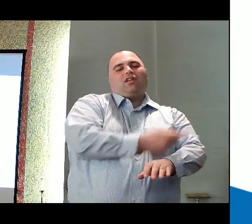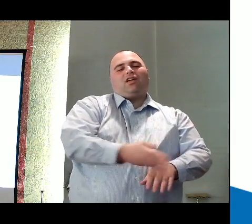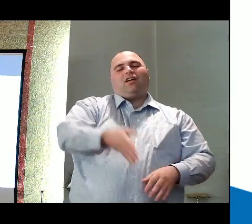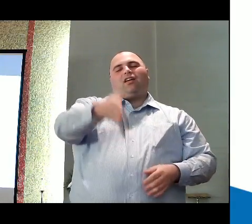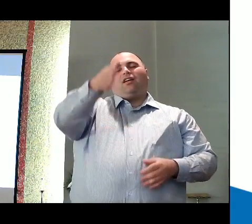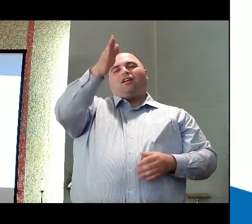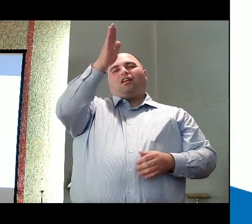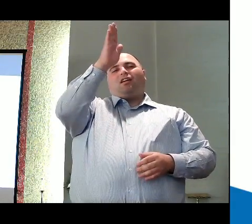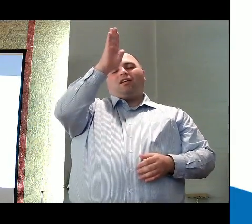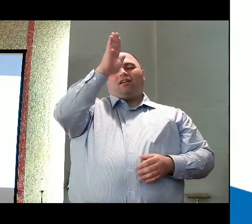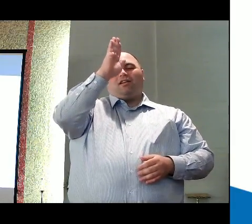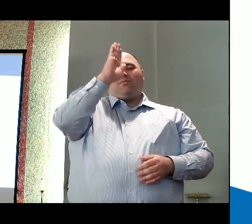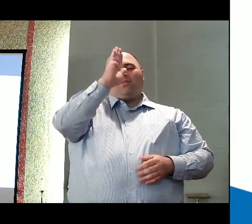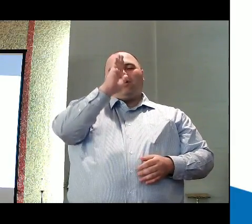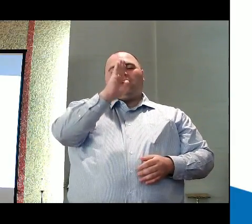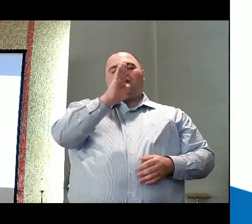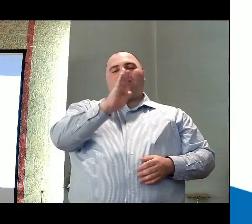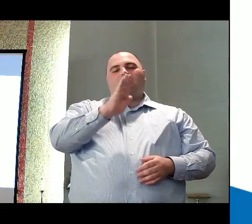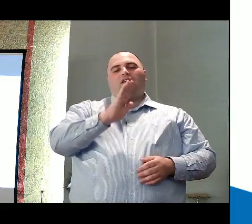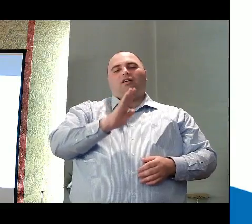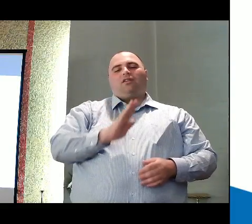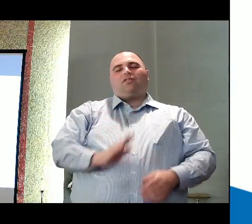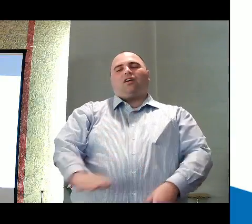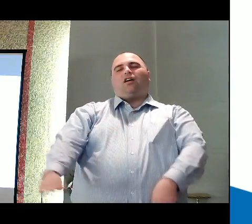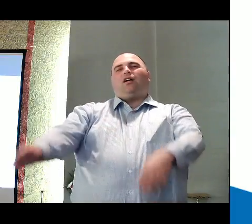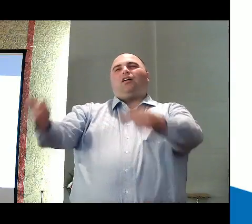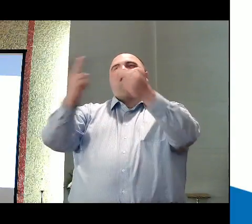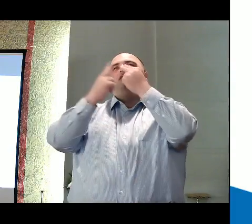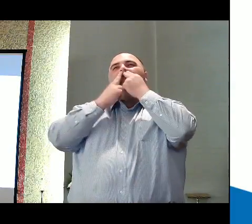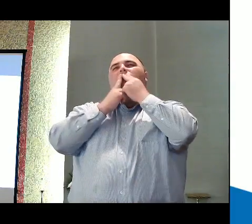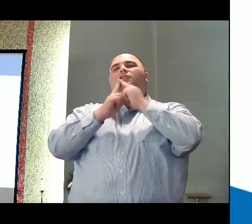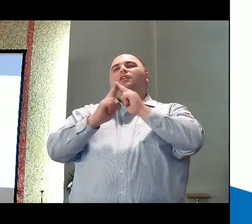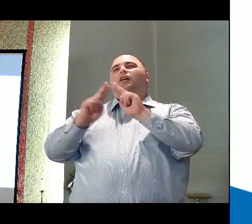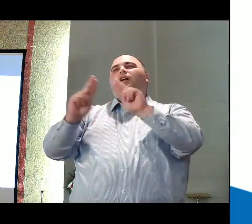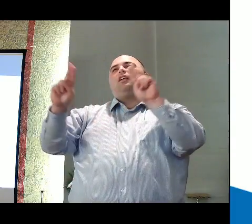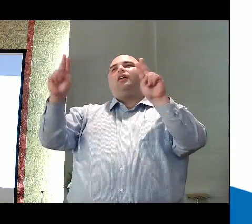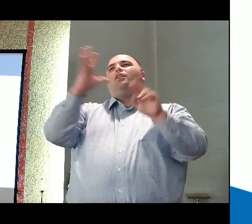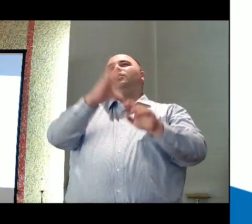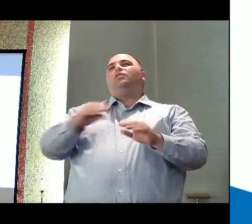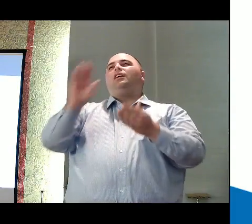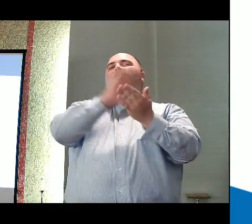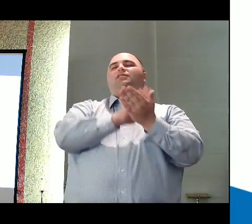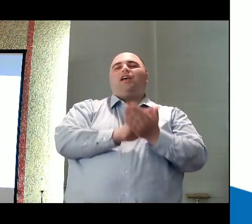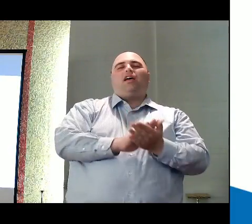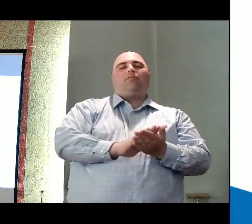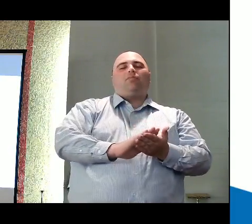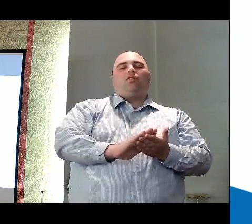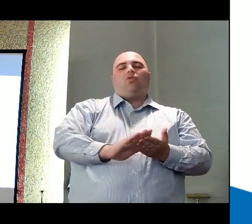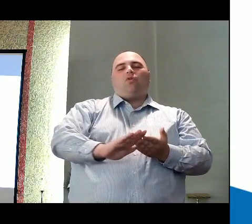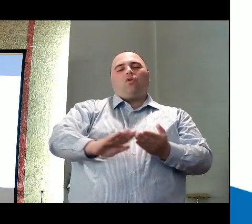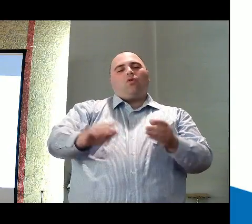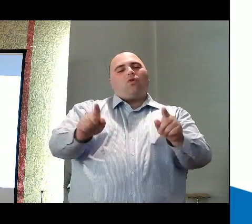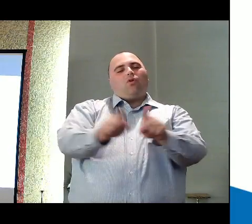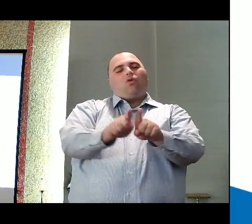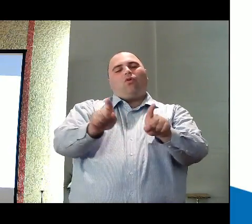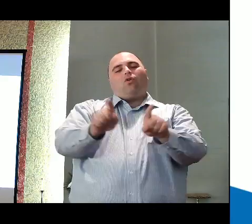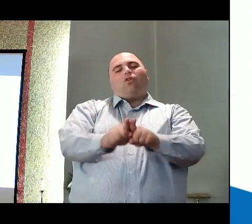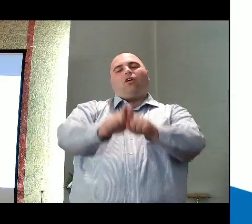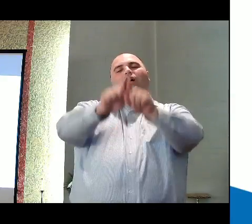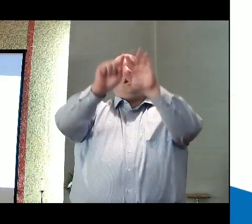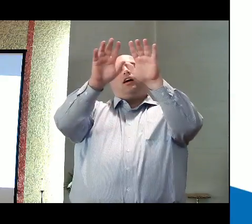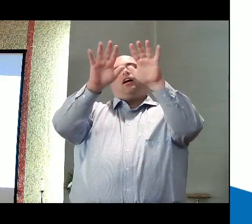Beautiful Lamb of God, guiltless and